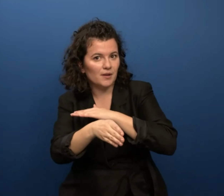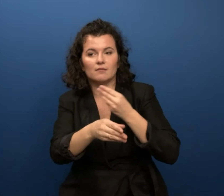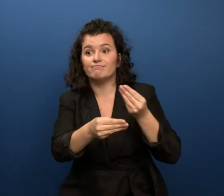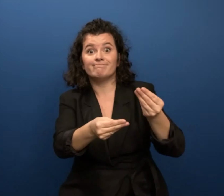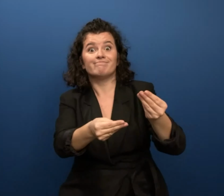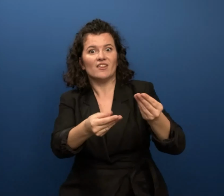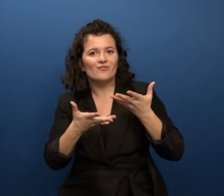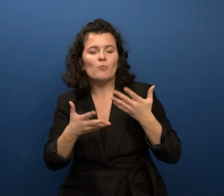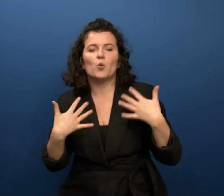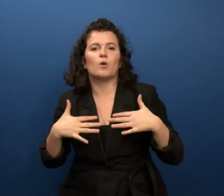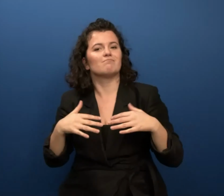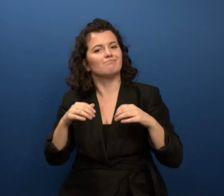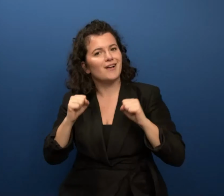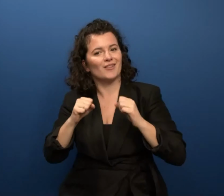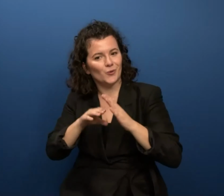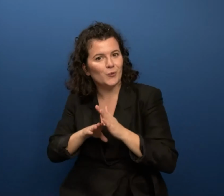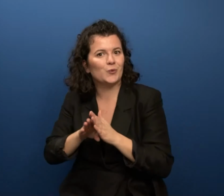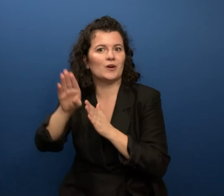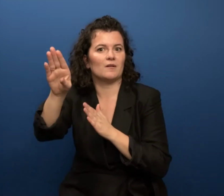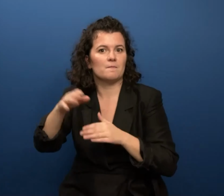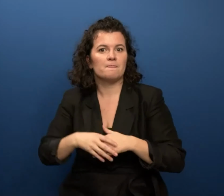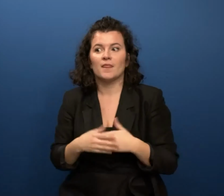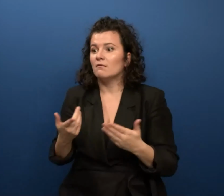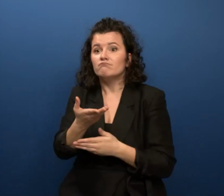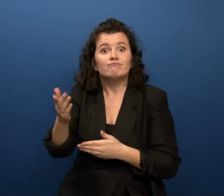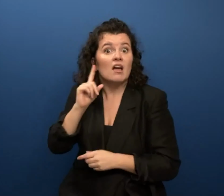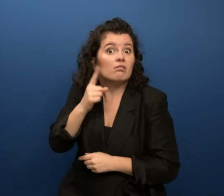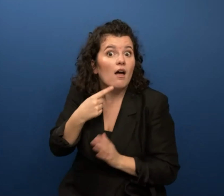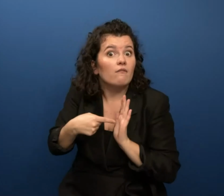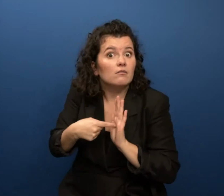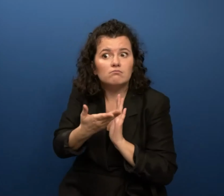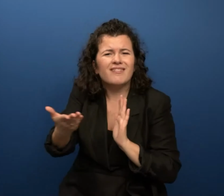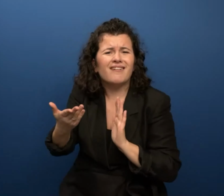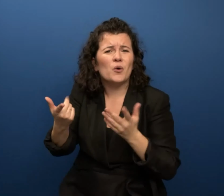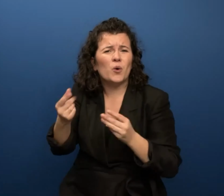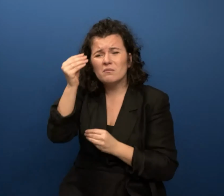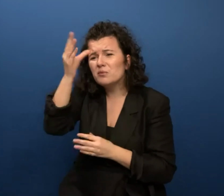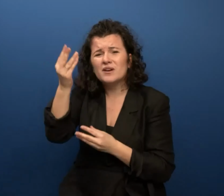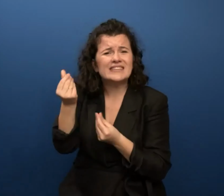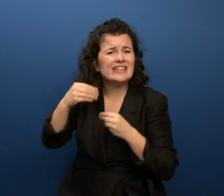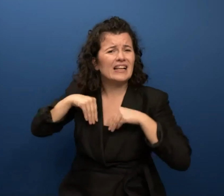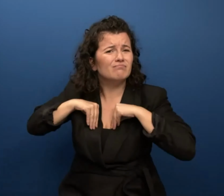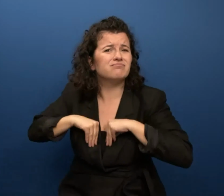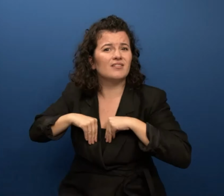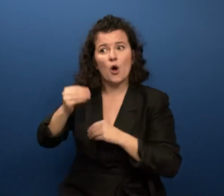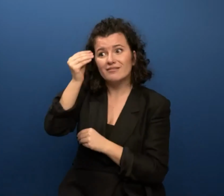have certain talent that they have been able to be given. So these